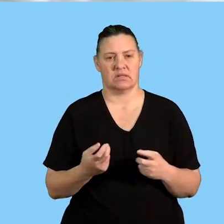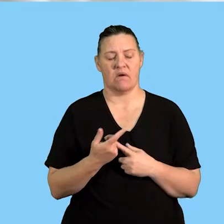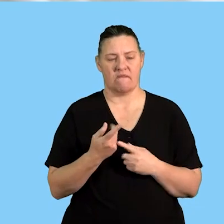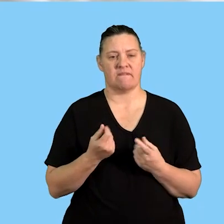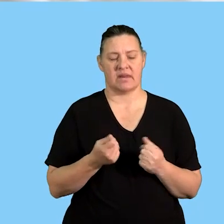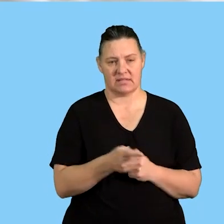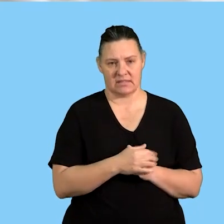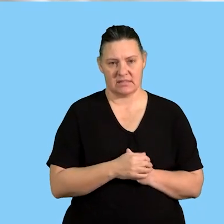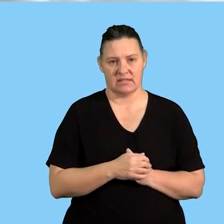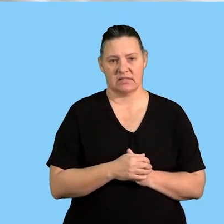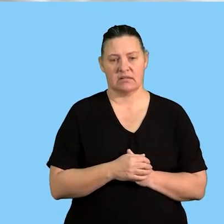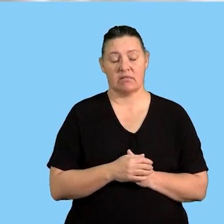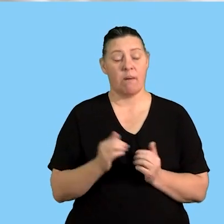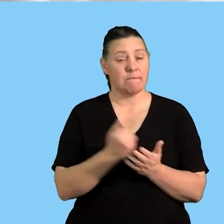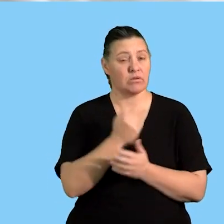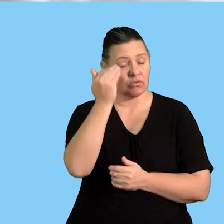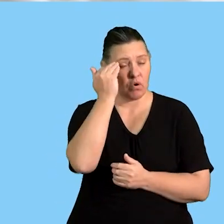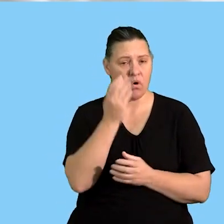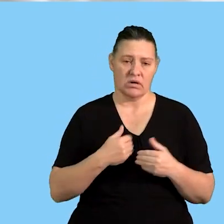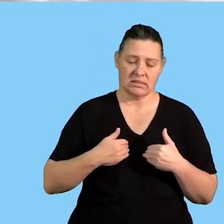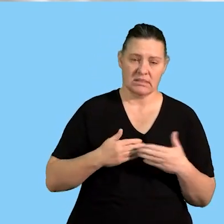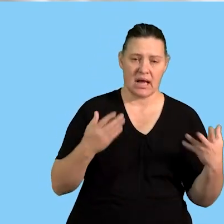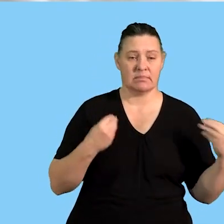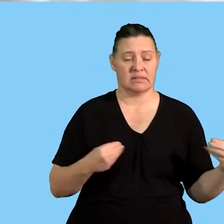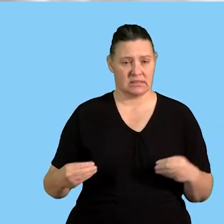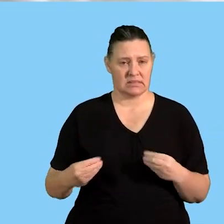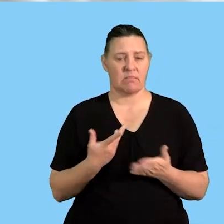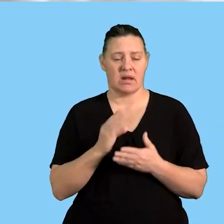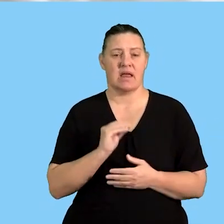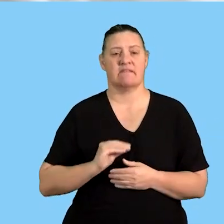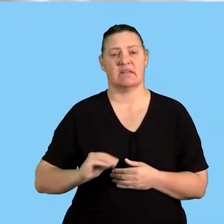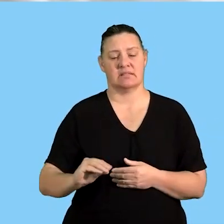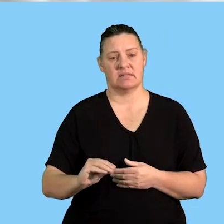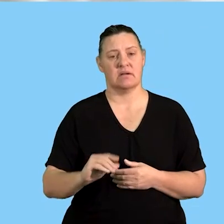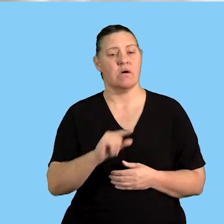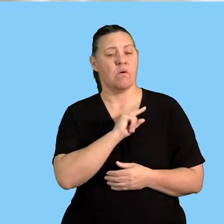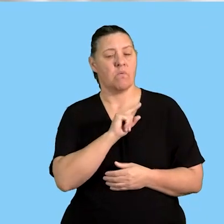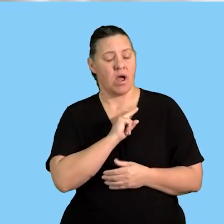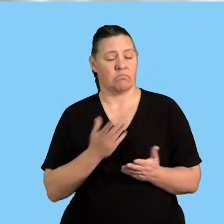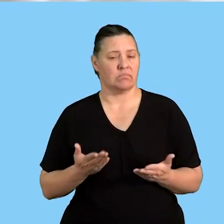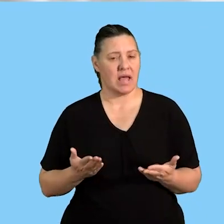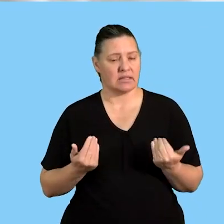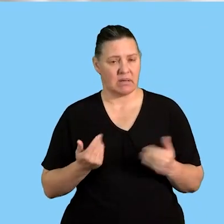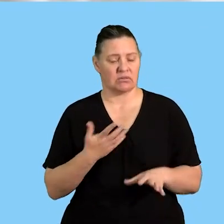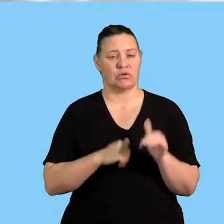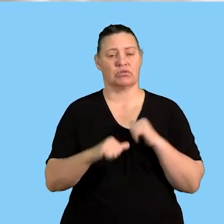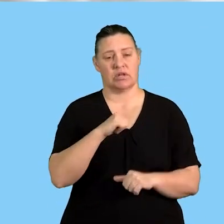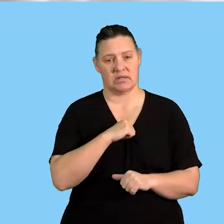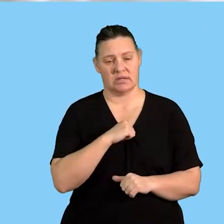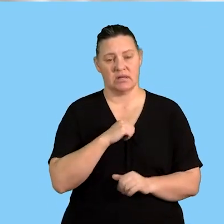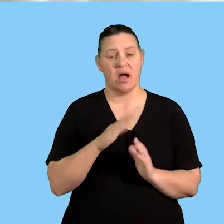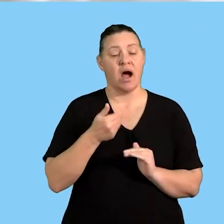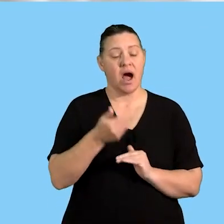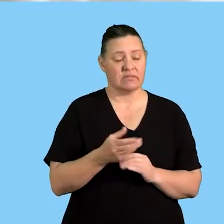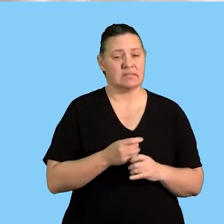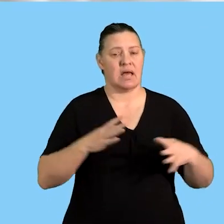of finance. And one thing you should know is that when you start a business, you are basically investing because you expect a return